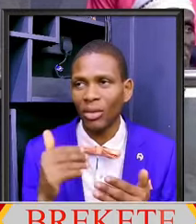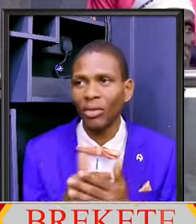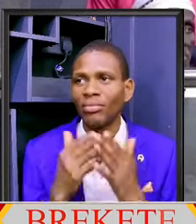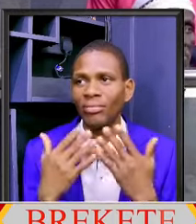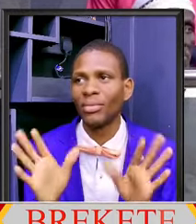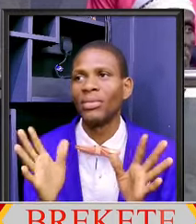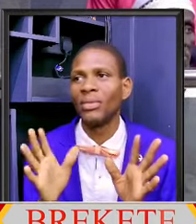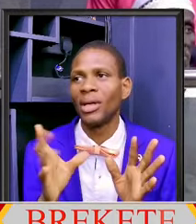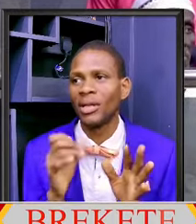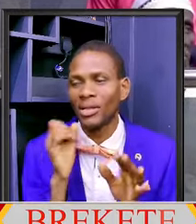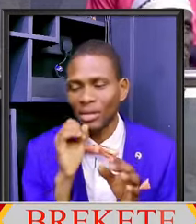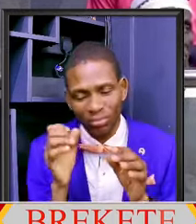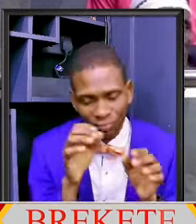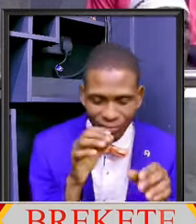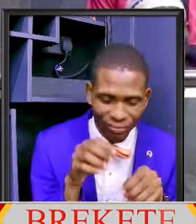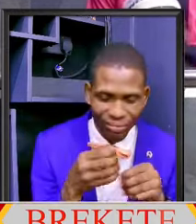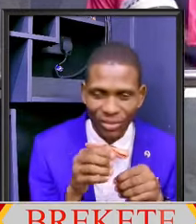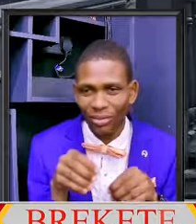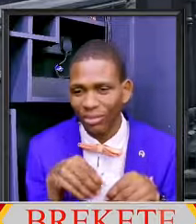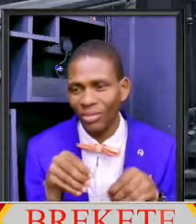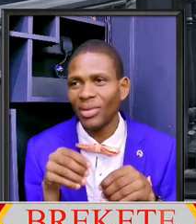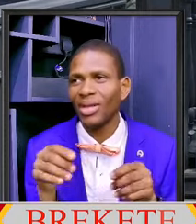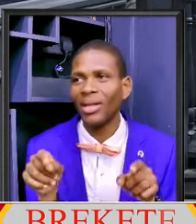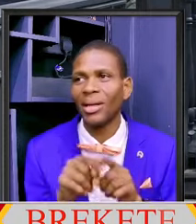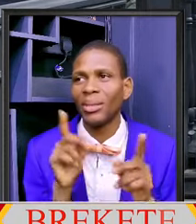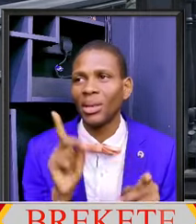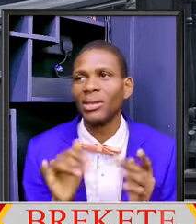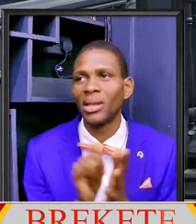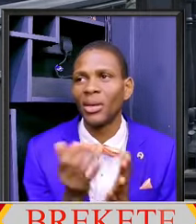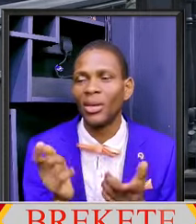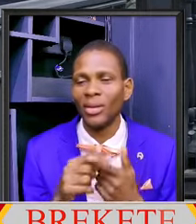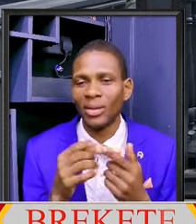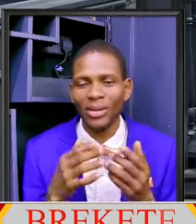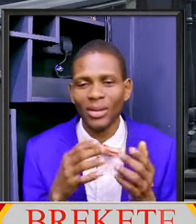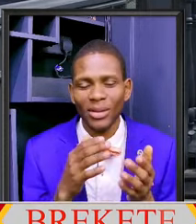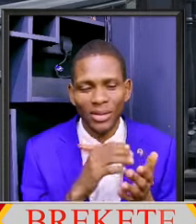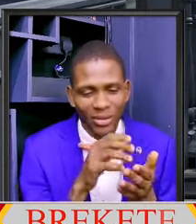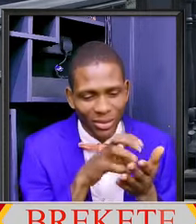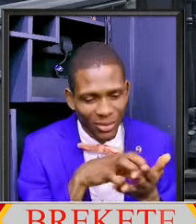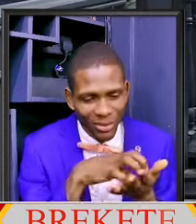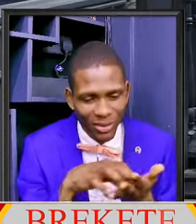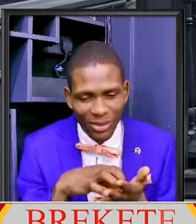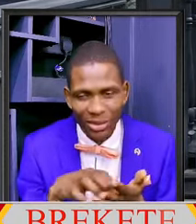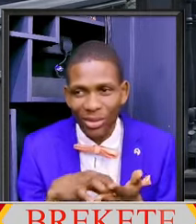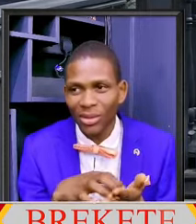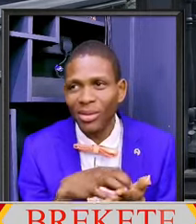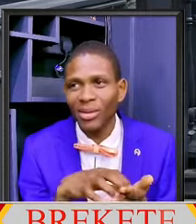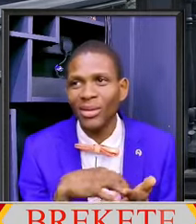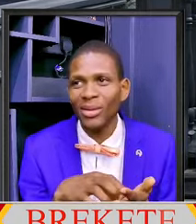That is all. Now she will do where like person where they scratch program.